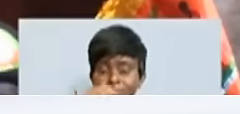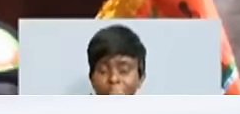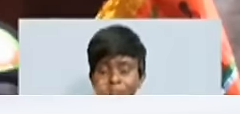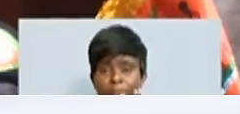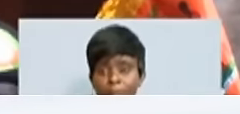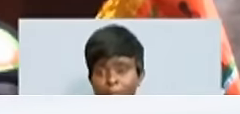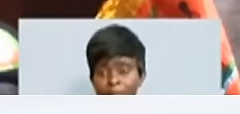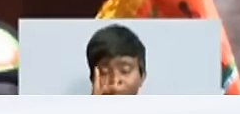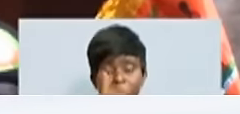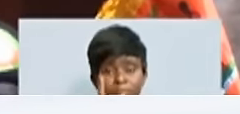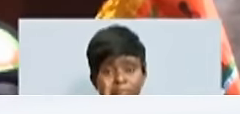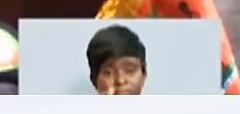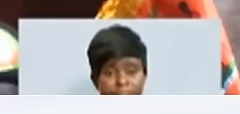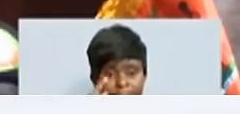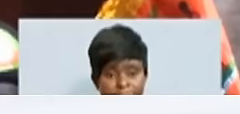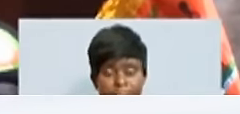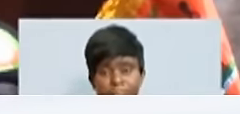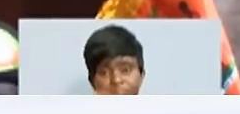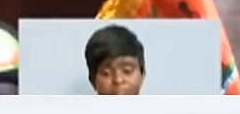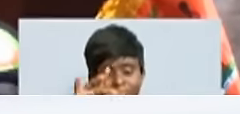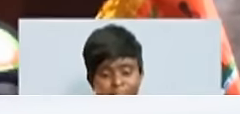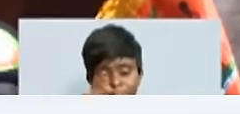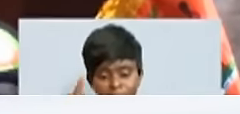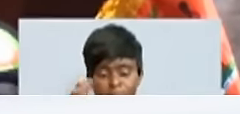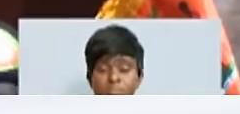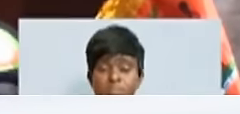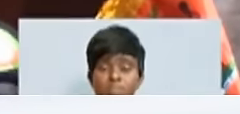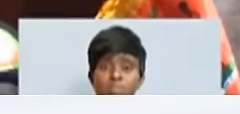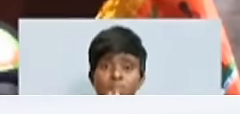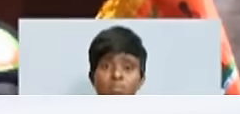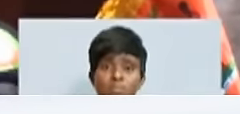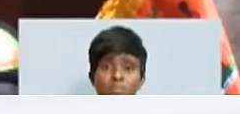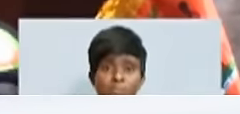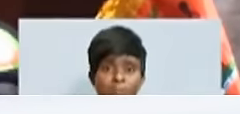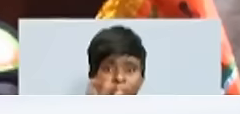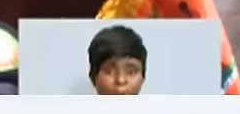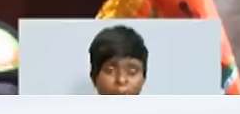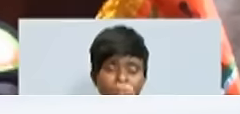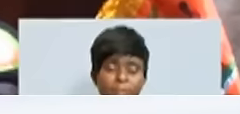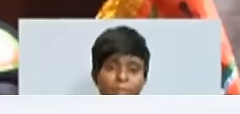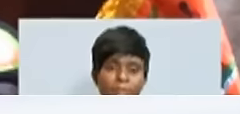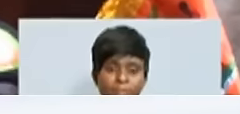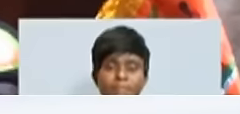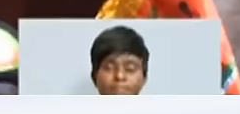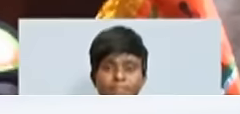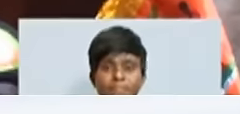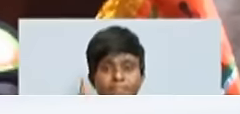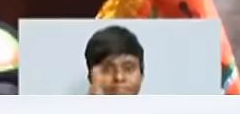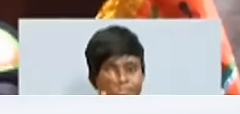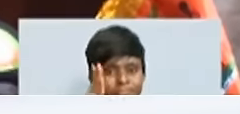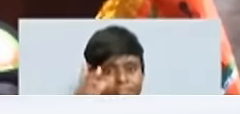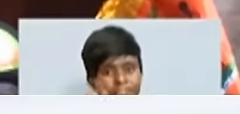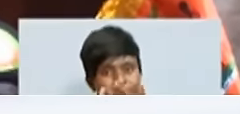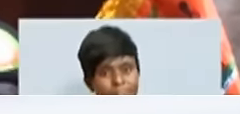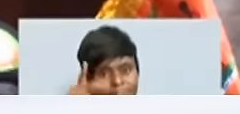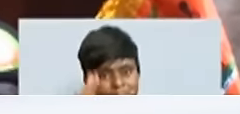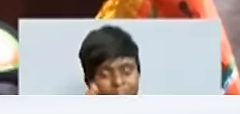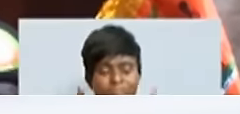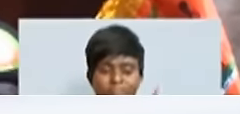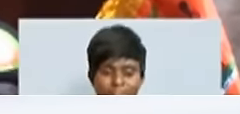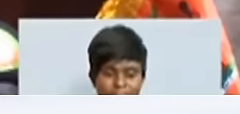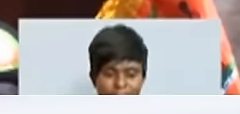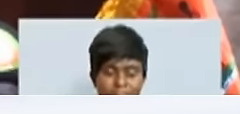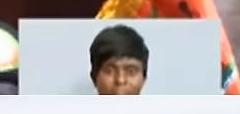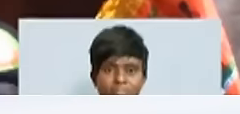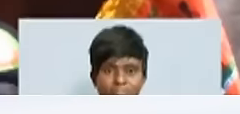are built at a huge cost to the Treasury, to the taxpayer, to the citizen,